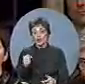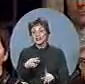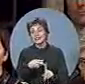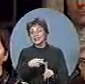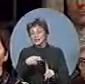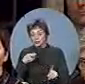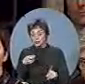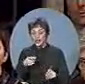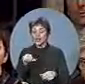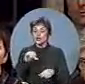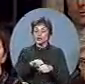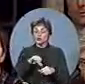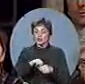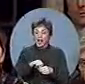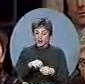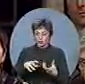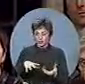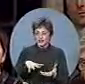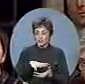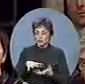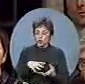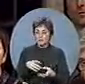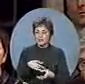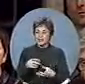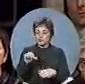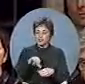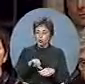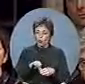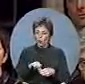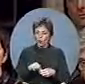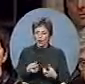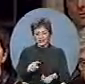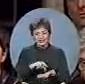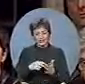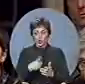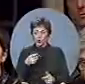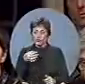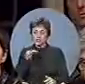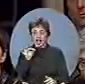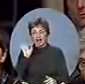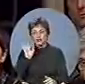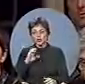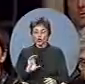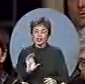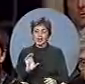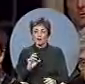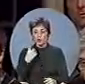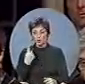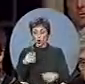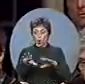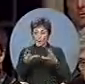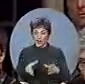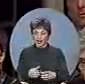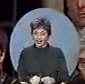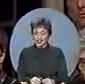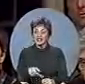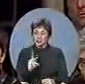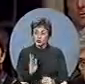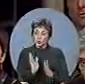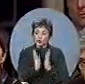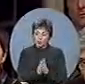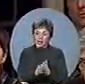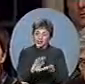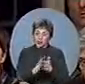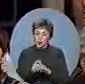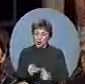that too much to ask of the petroleum industry with its enormous profits? I asked the Prime Minister, what does he think about this eminently